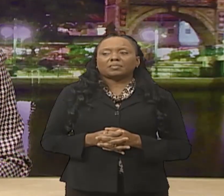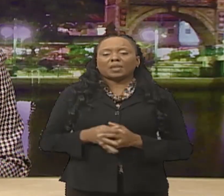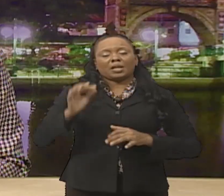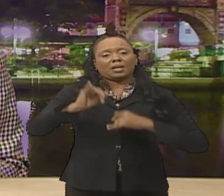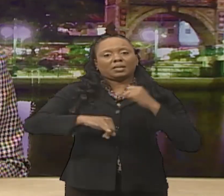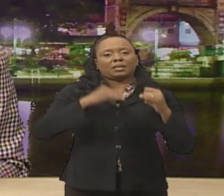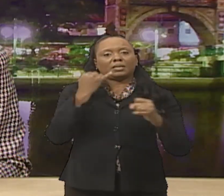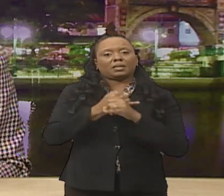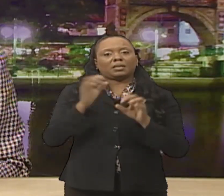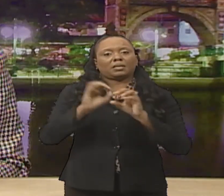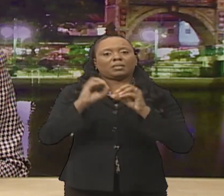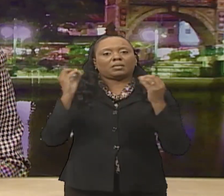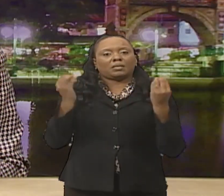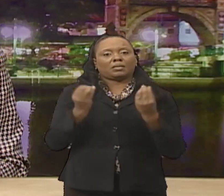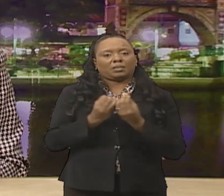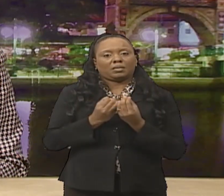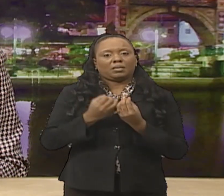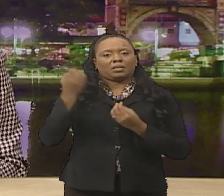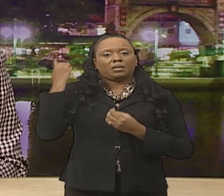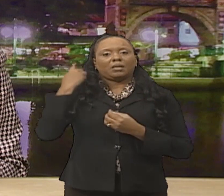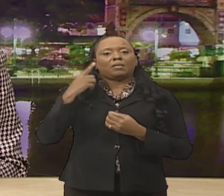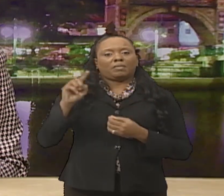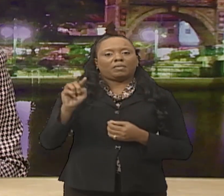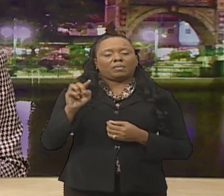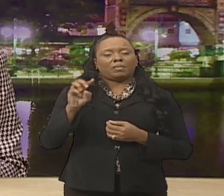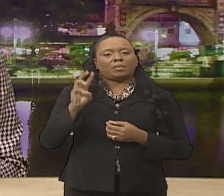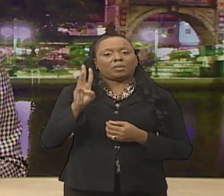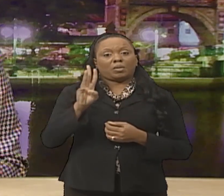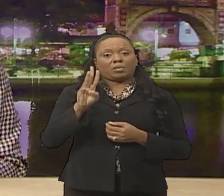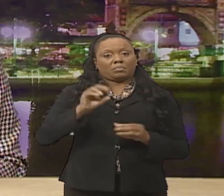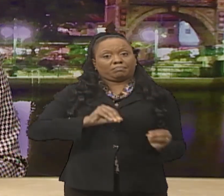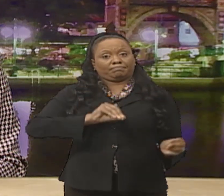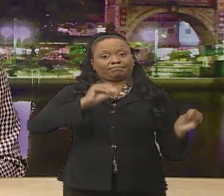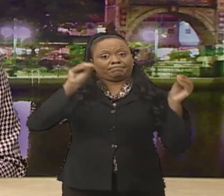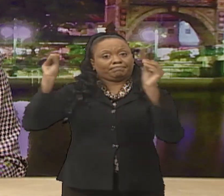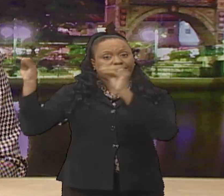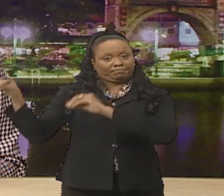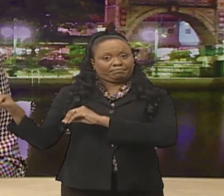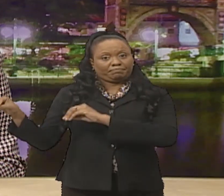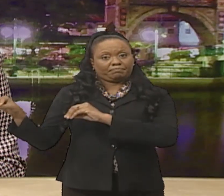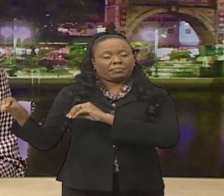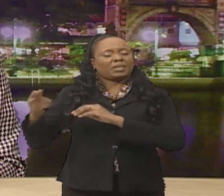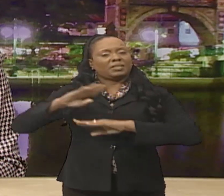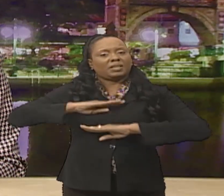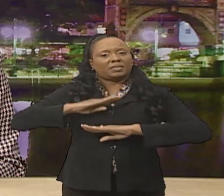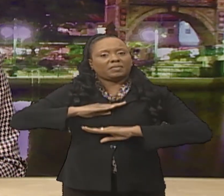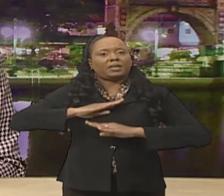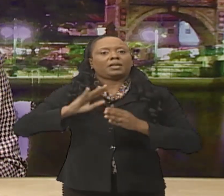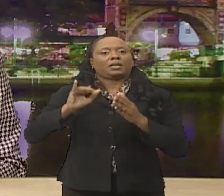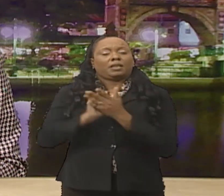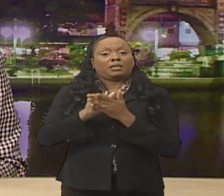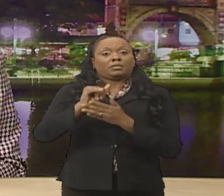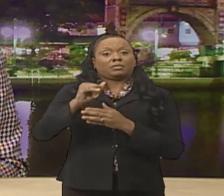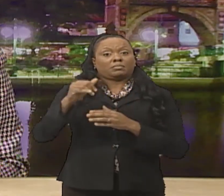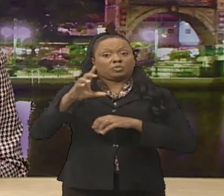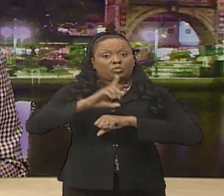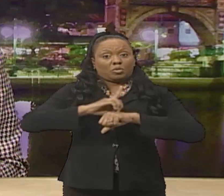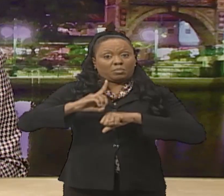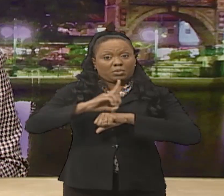The International Organization of Migration is satisfied with the pace at which roofs are being reconstructed in